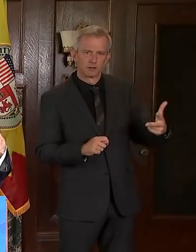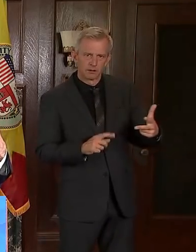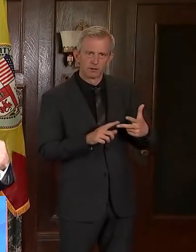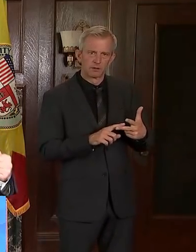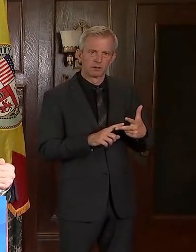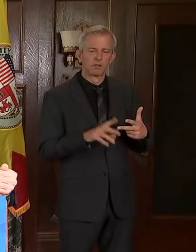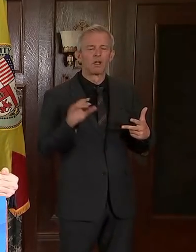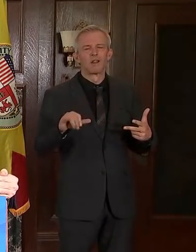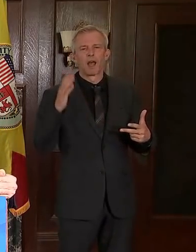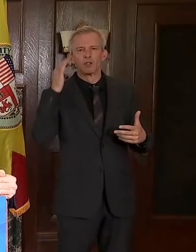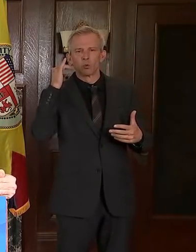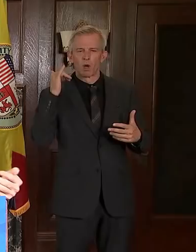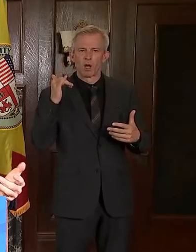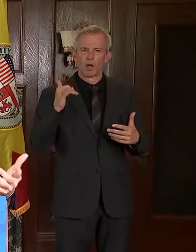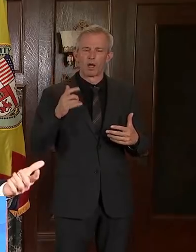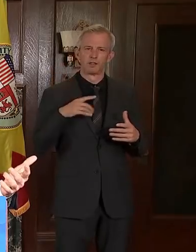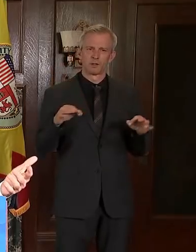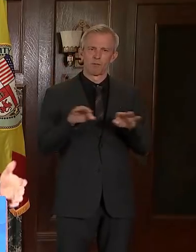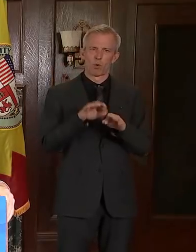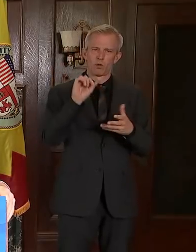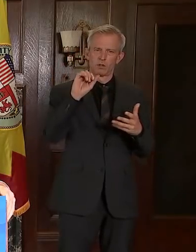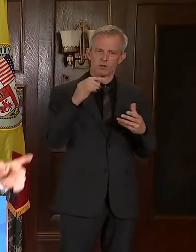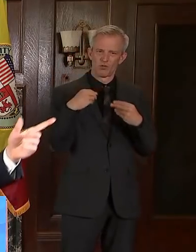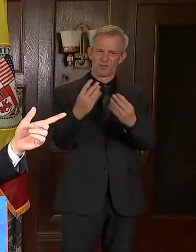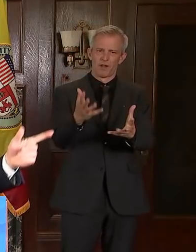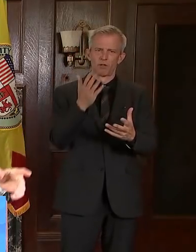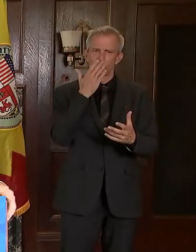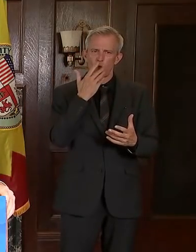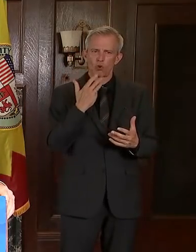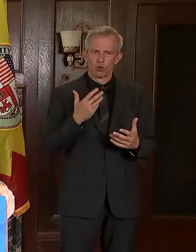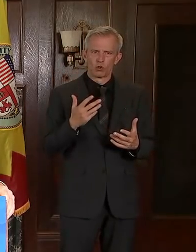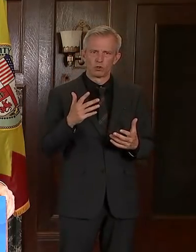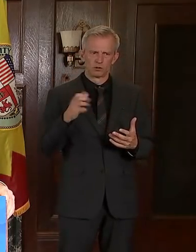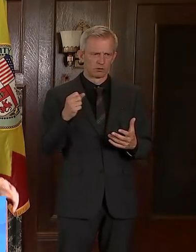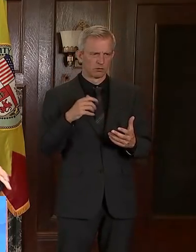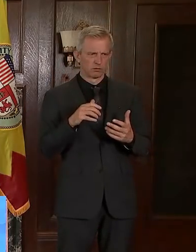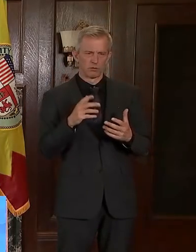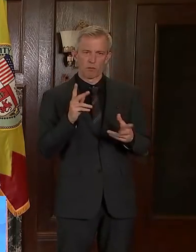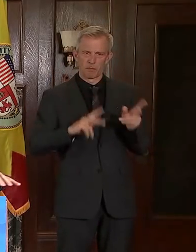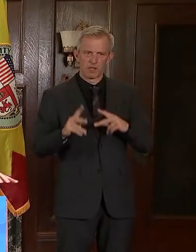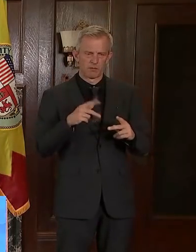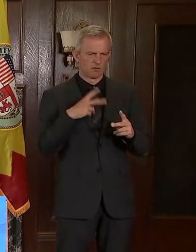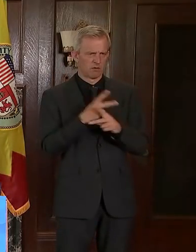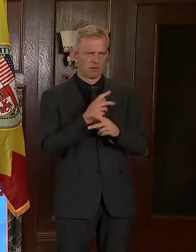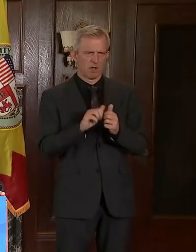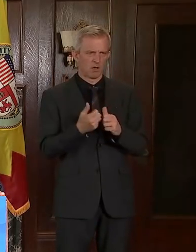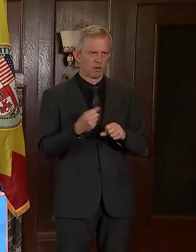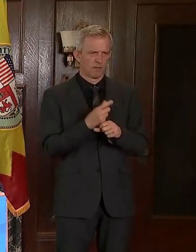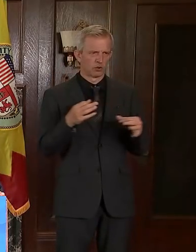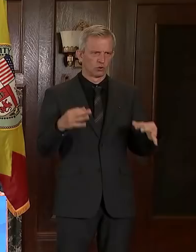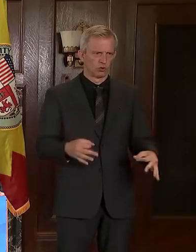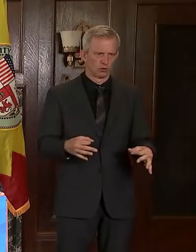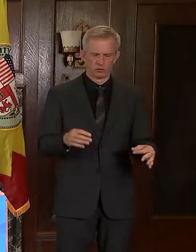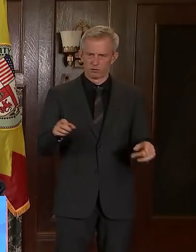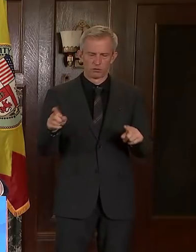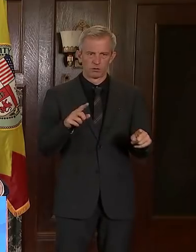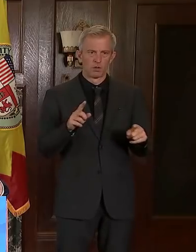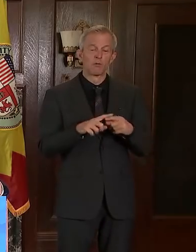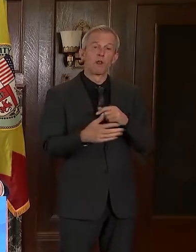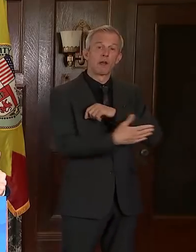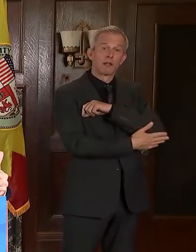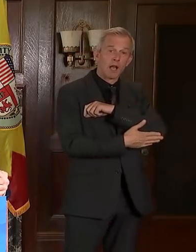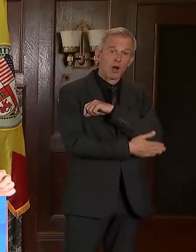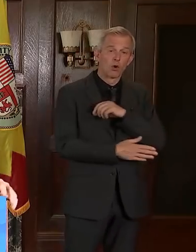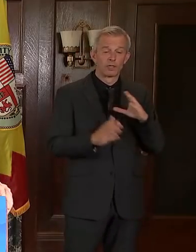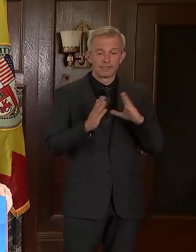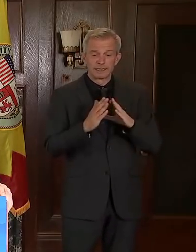these colors to let people know, like, how do you make these decisions? How do they make these decisions? Well, we've all agreed on those indicators now between the county, city